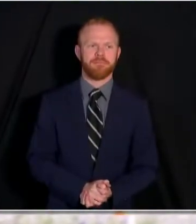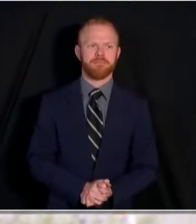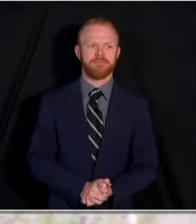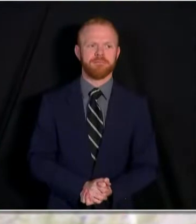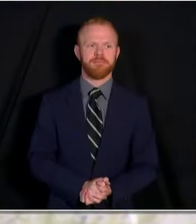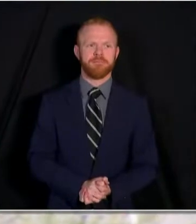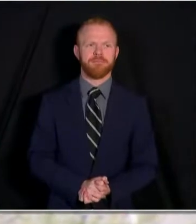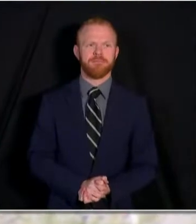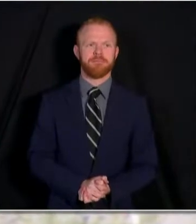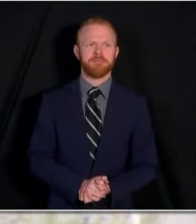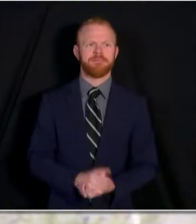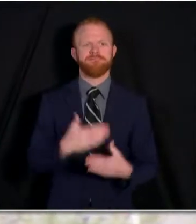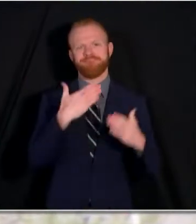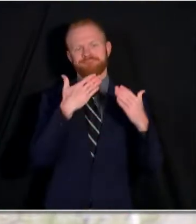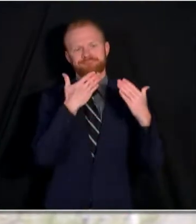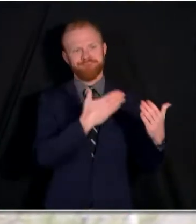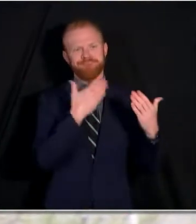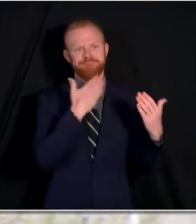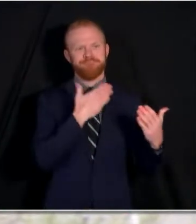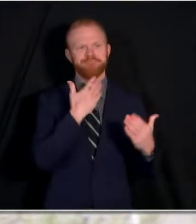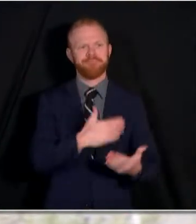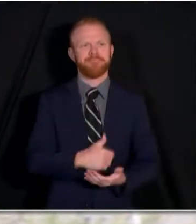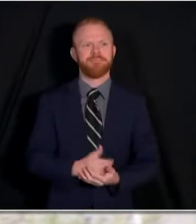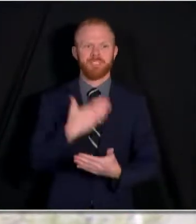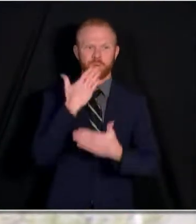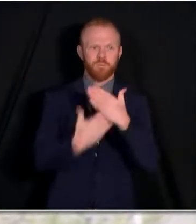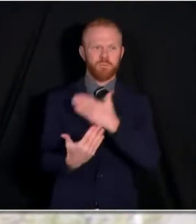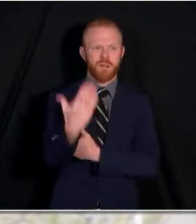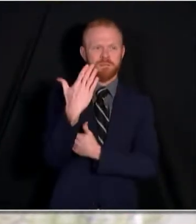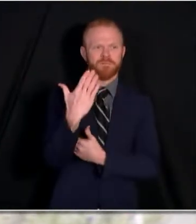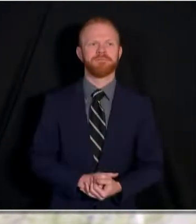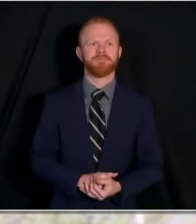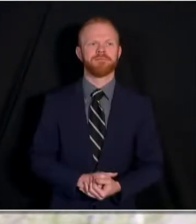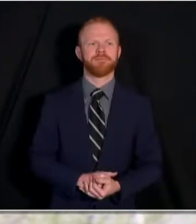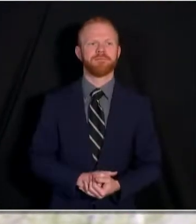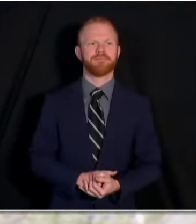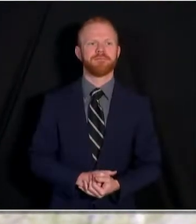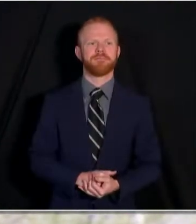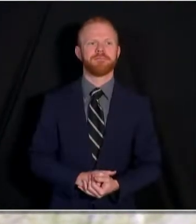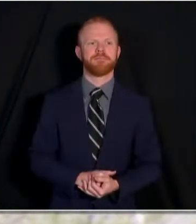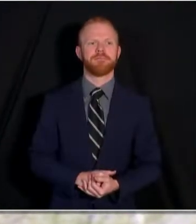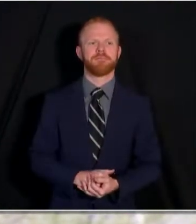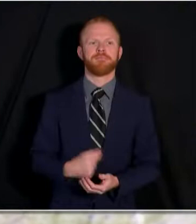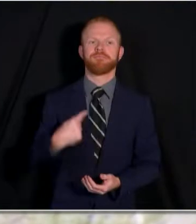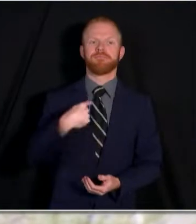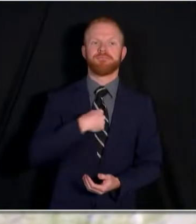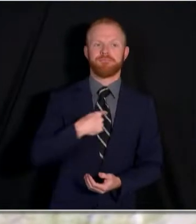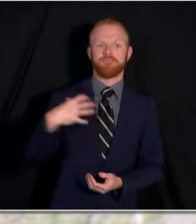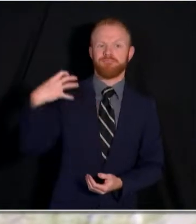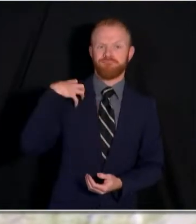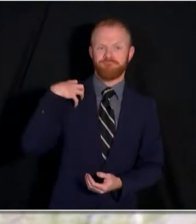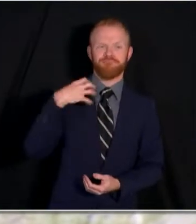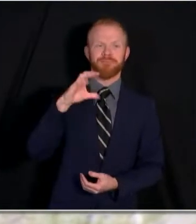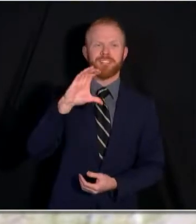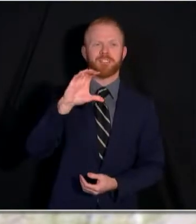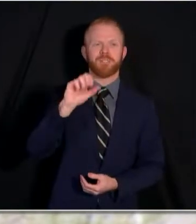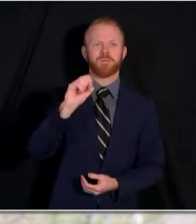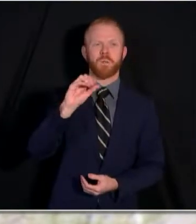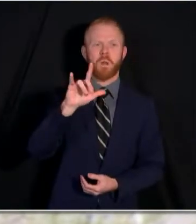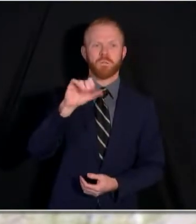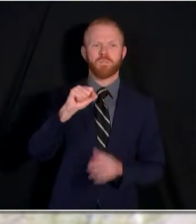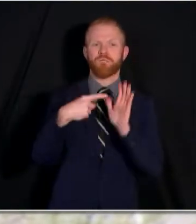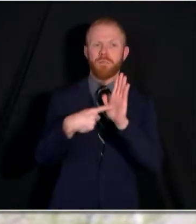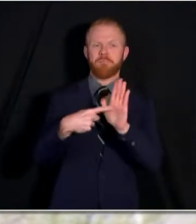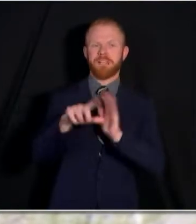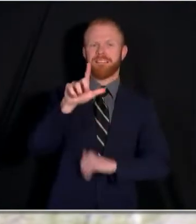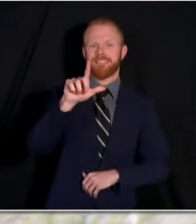Thank you, Eric. Good morning, everyone. I'm Chair representing the Los Angeles County Board of Supervisors, and I have